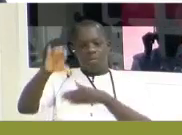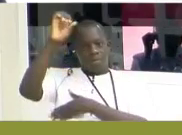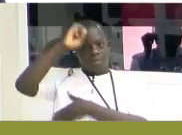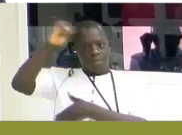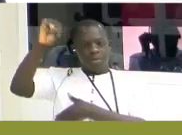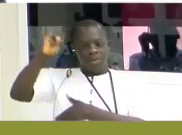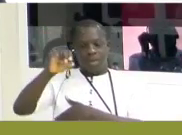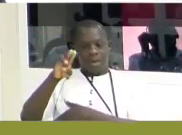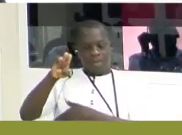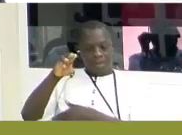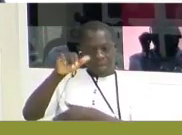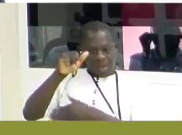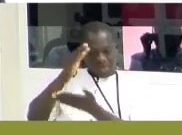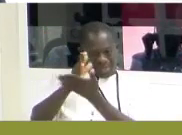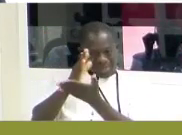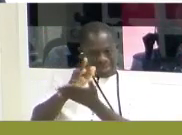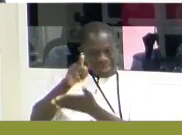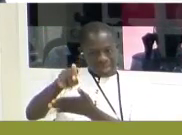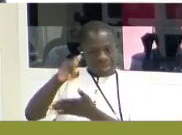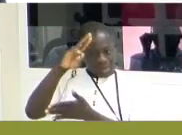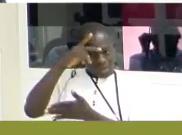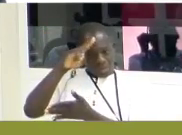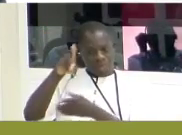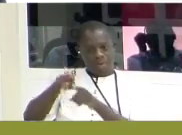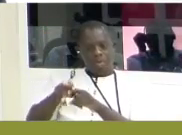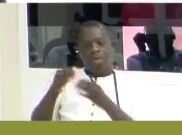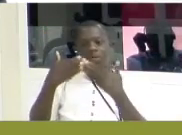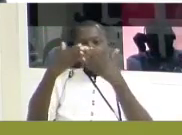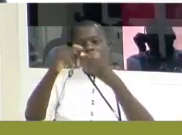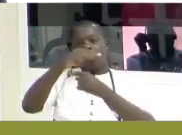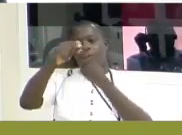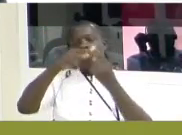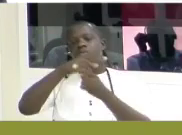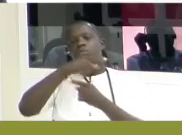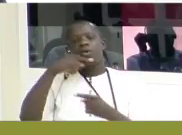He's the one who told Panderimbai about Asombi Bojang.